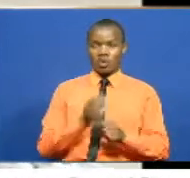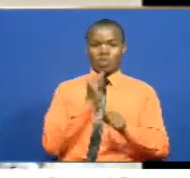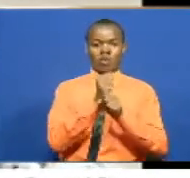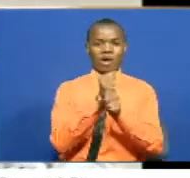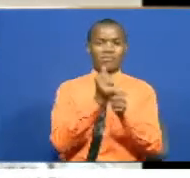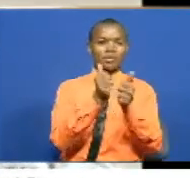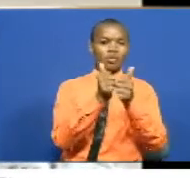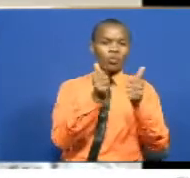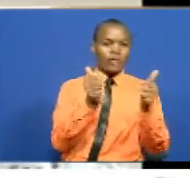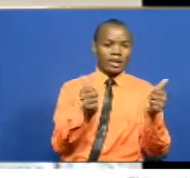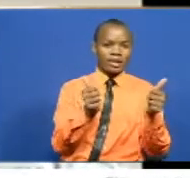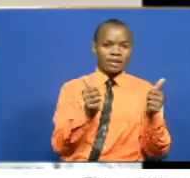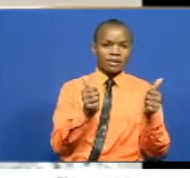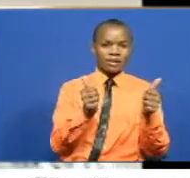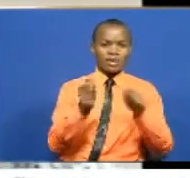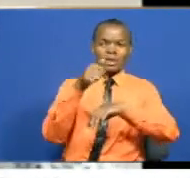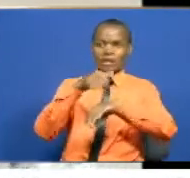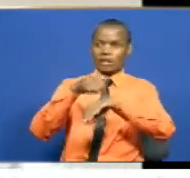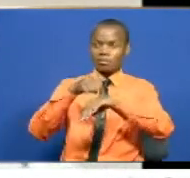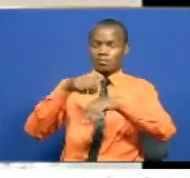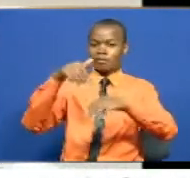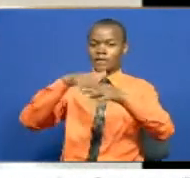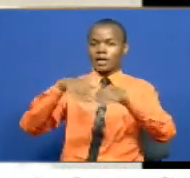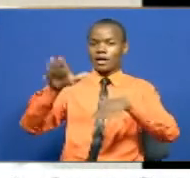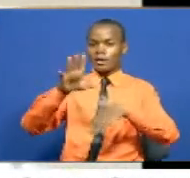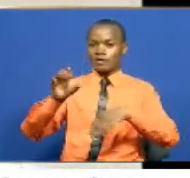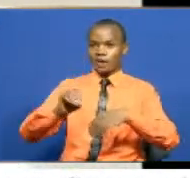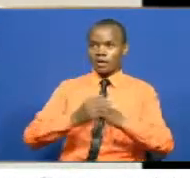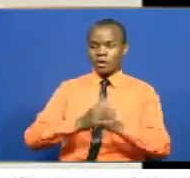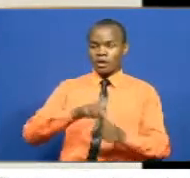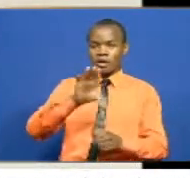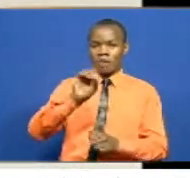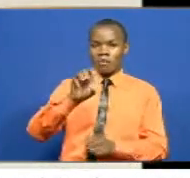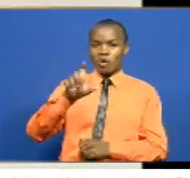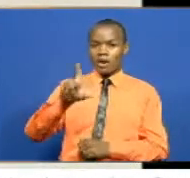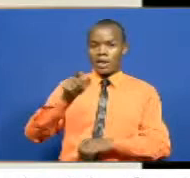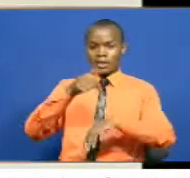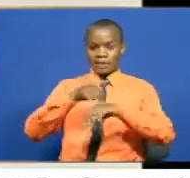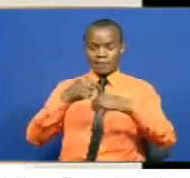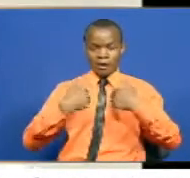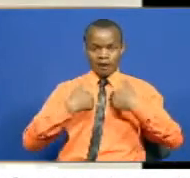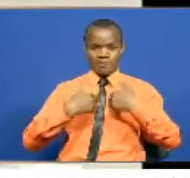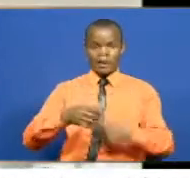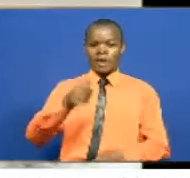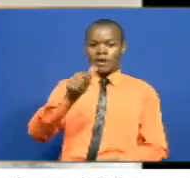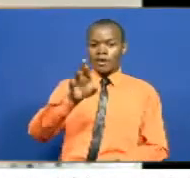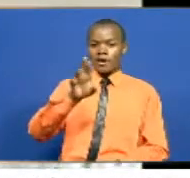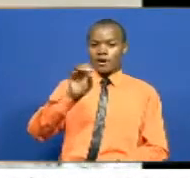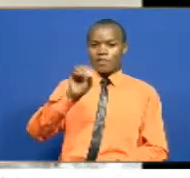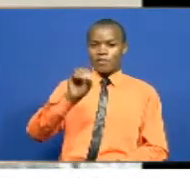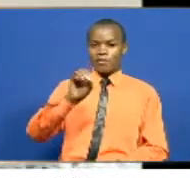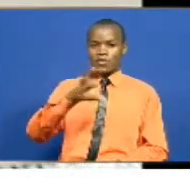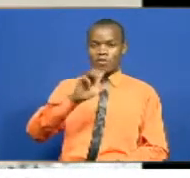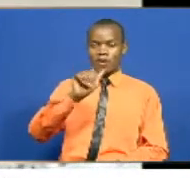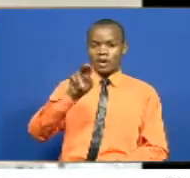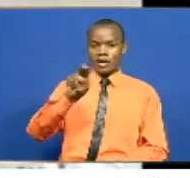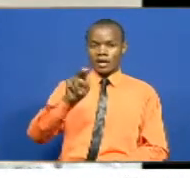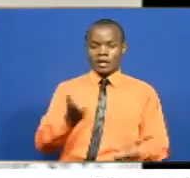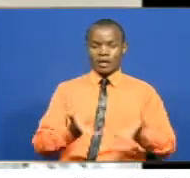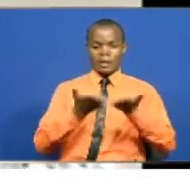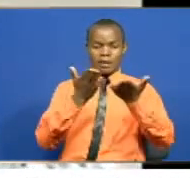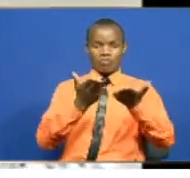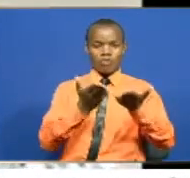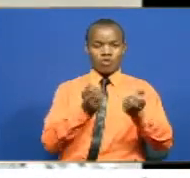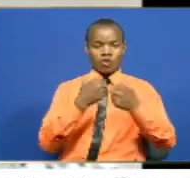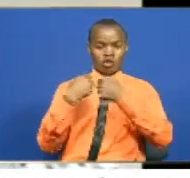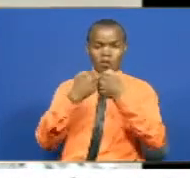performed well in this continent. I think ball with the AfroBasket, AfroCan, will help to improve the competition here in our